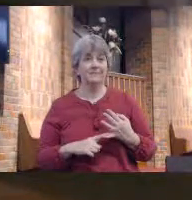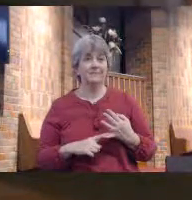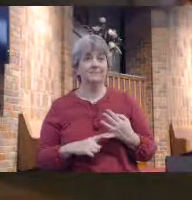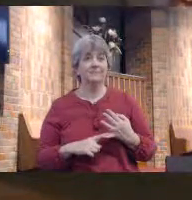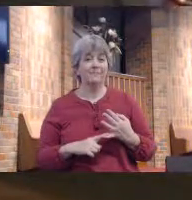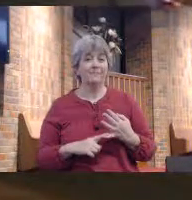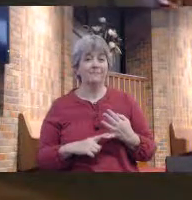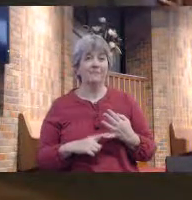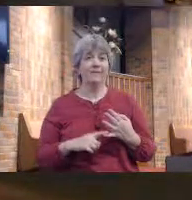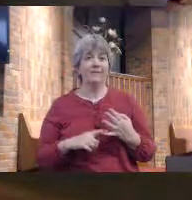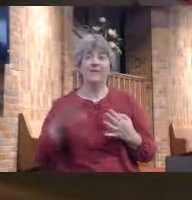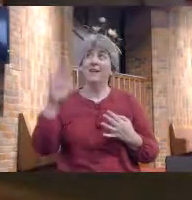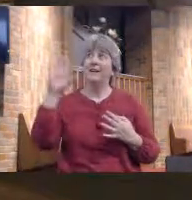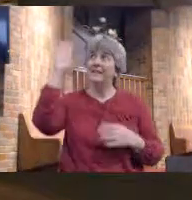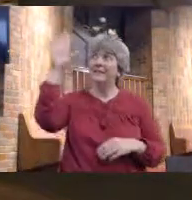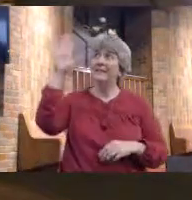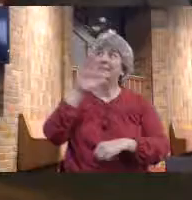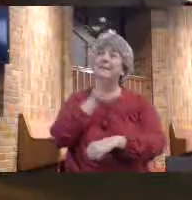Because of his power.